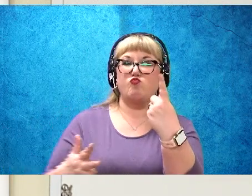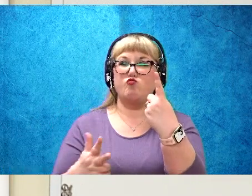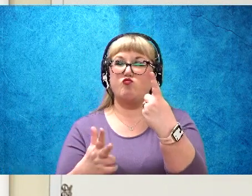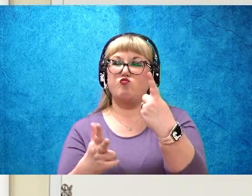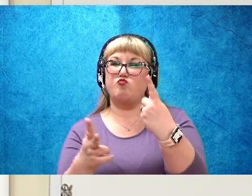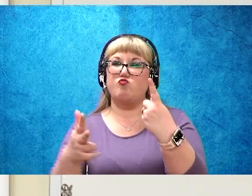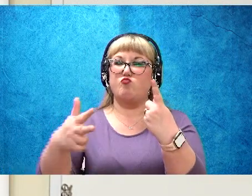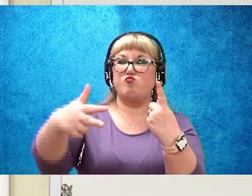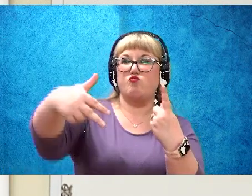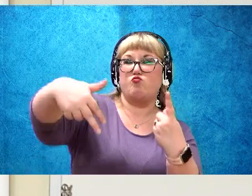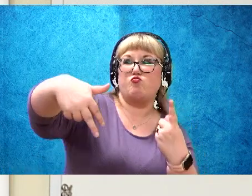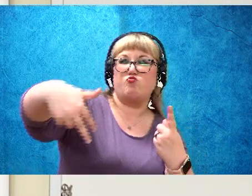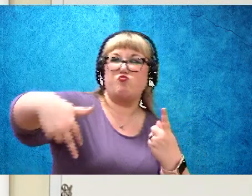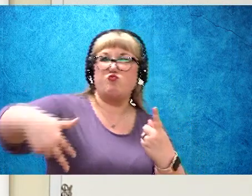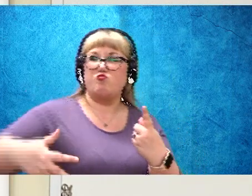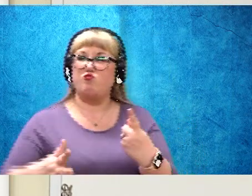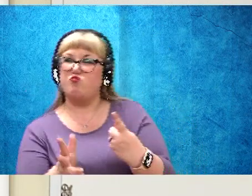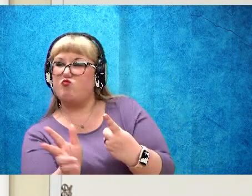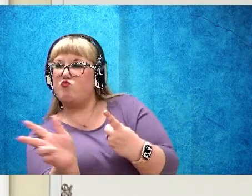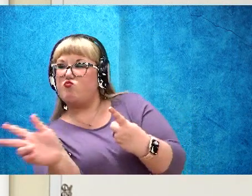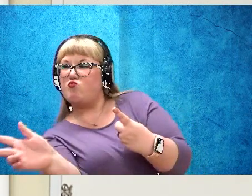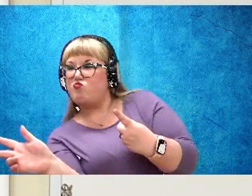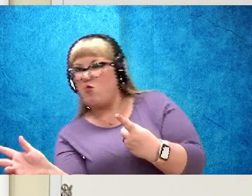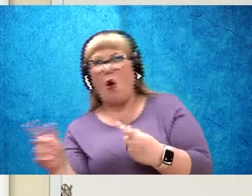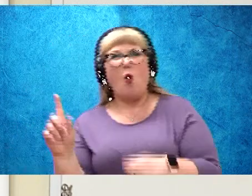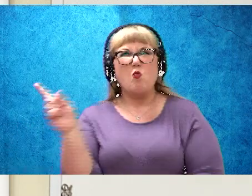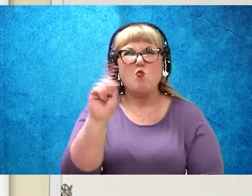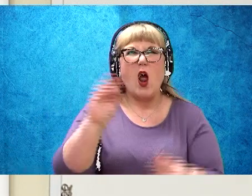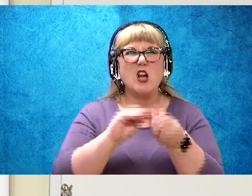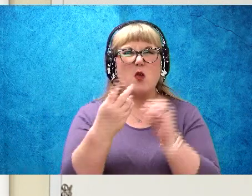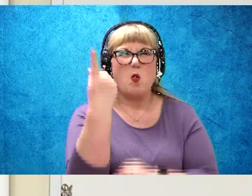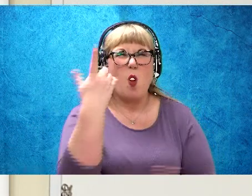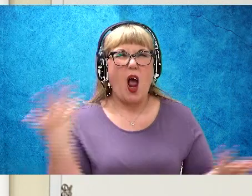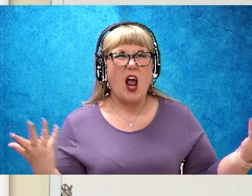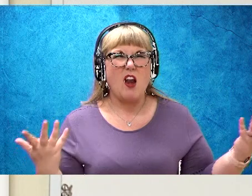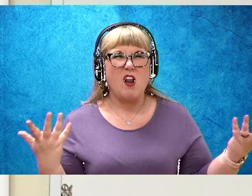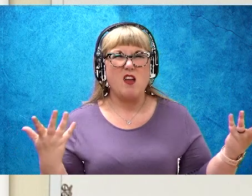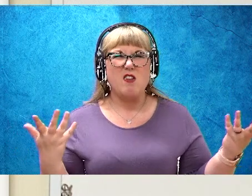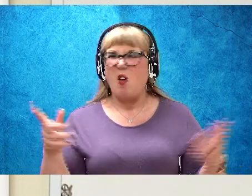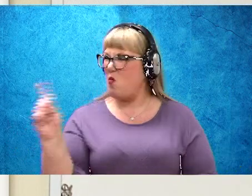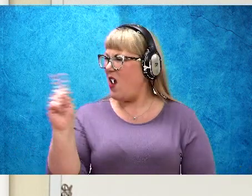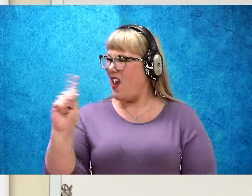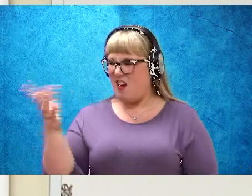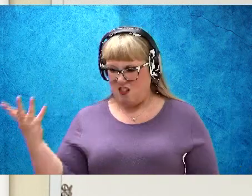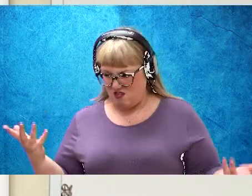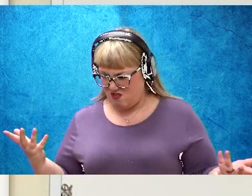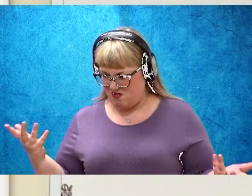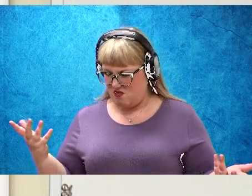Can you point to number 1 for me? Which direction am I going to go for number 1?